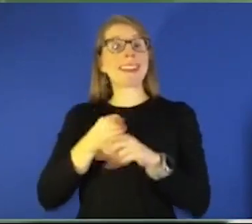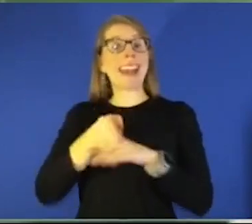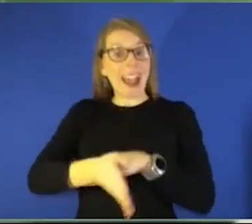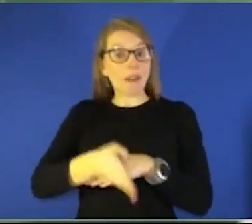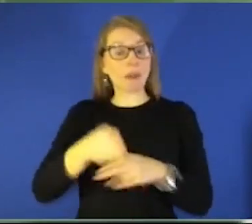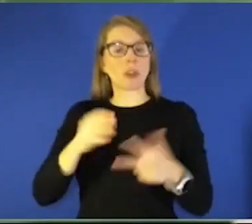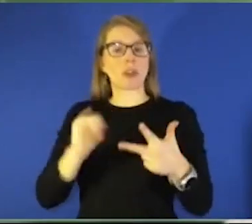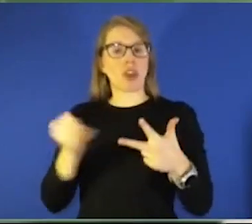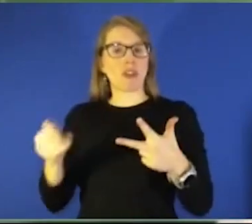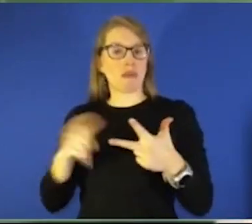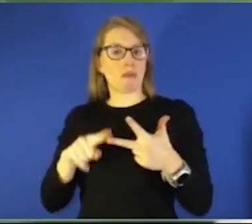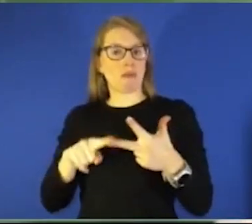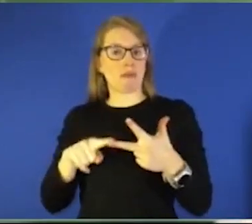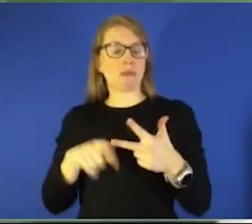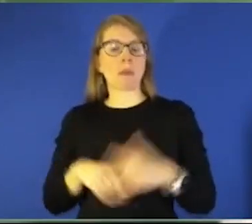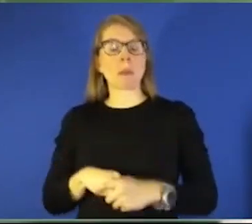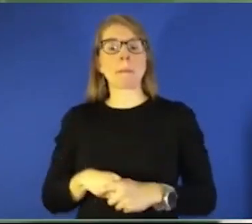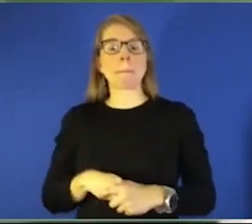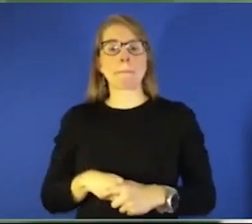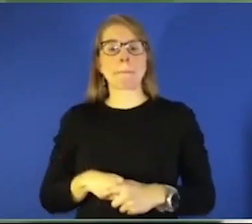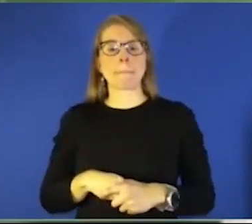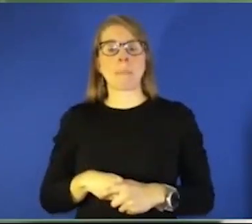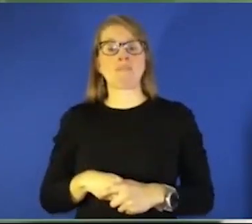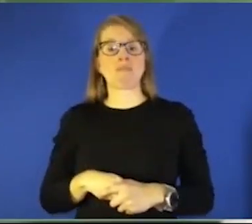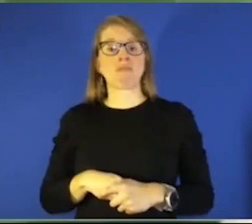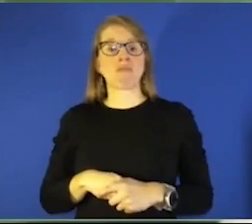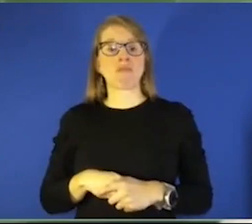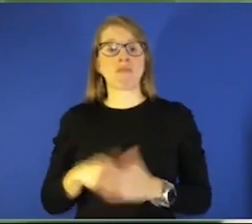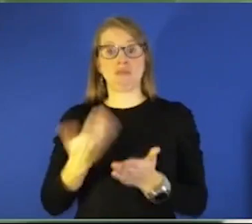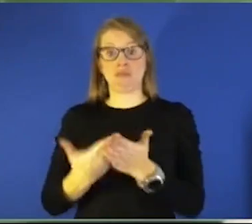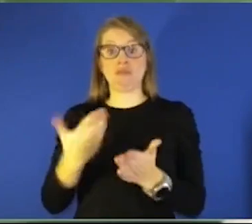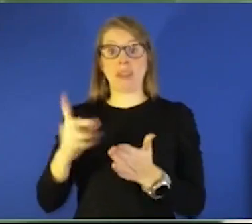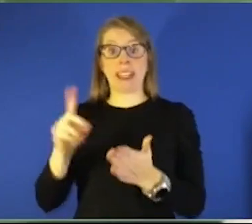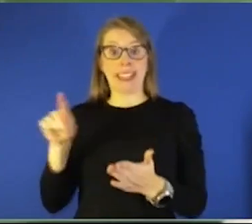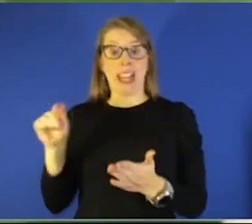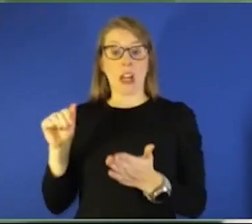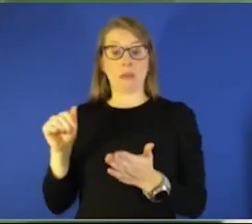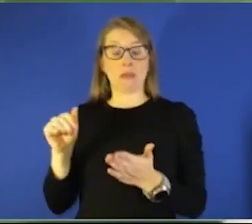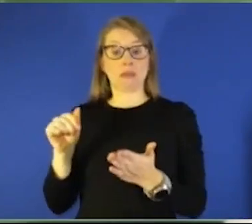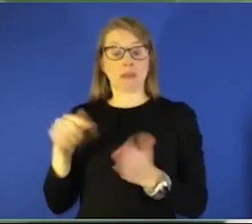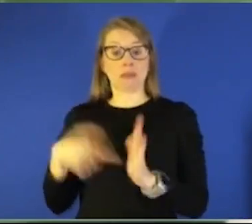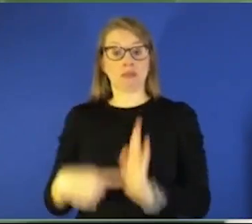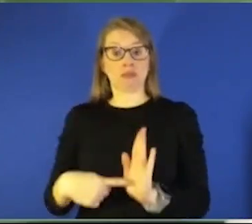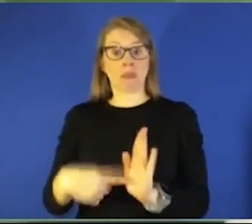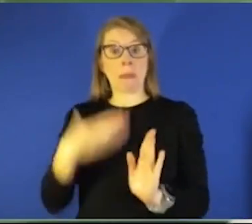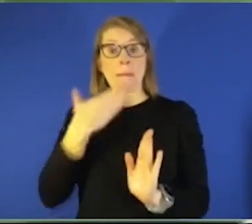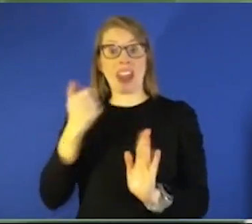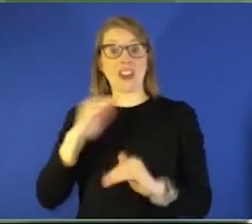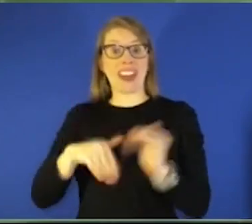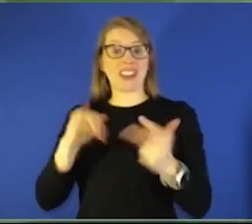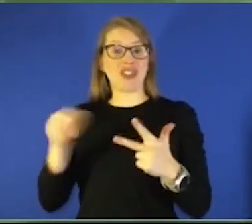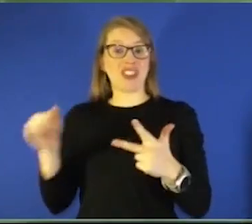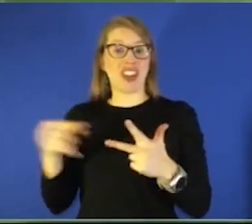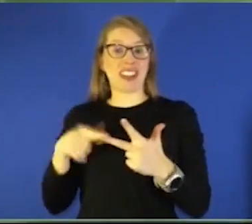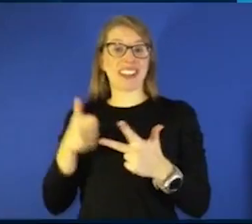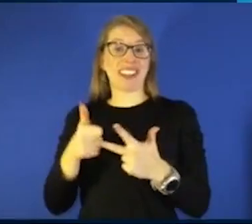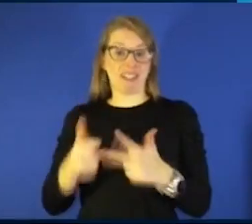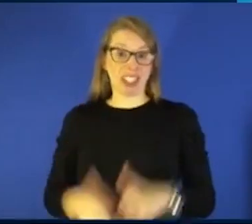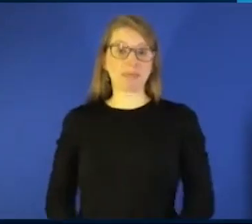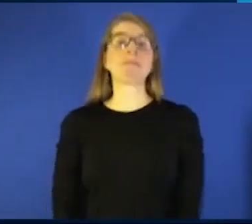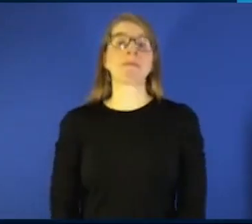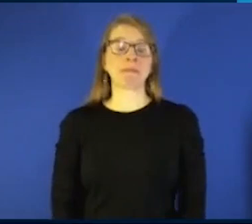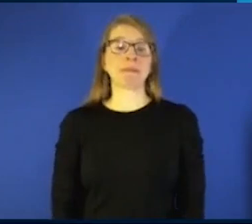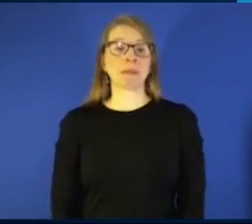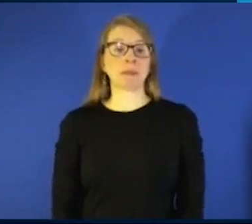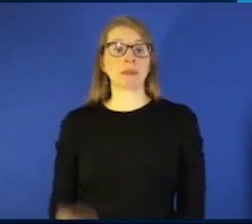initial J&J. And in fact, there is some data to show that may be actually better than the J&J itself. Dr.